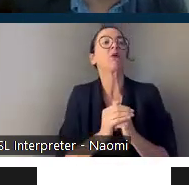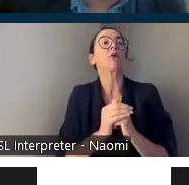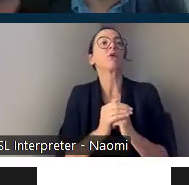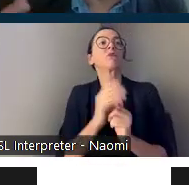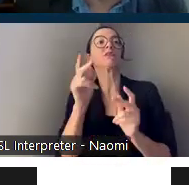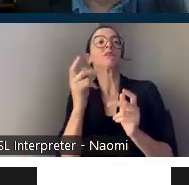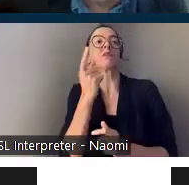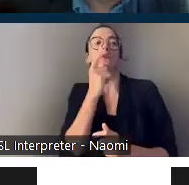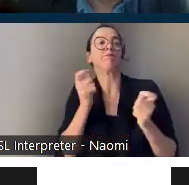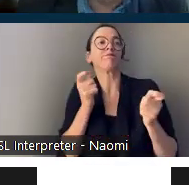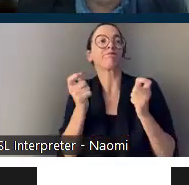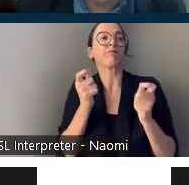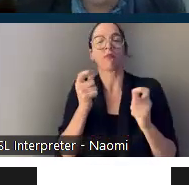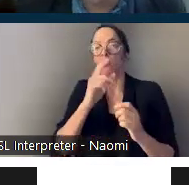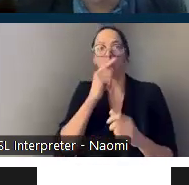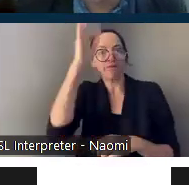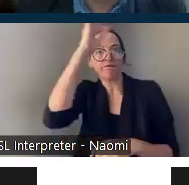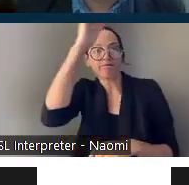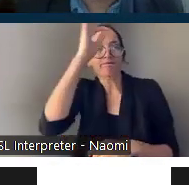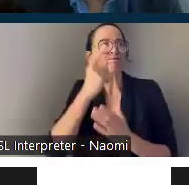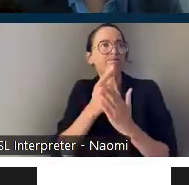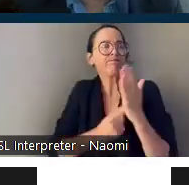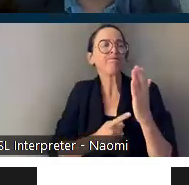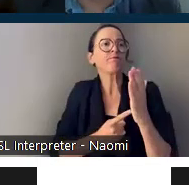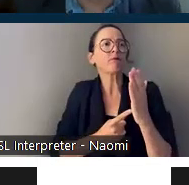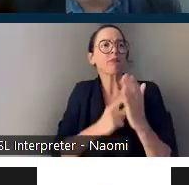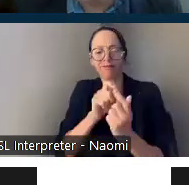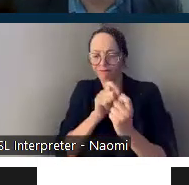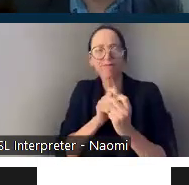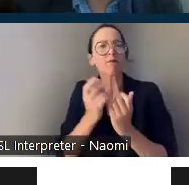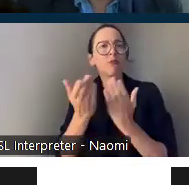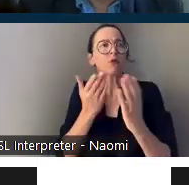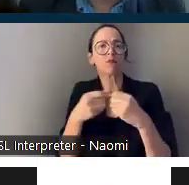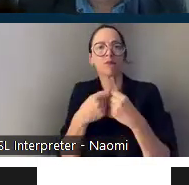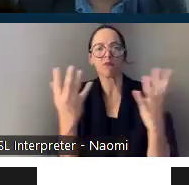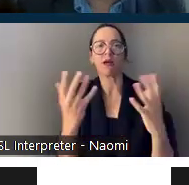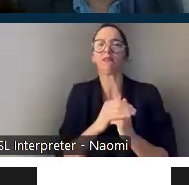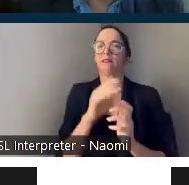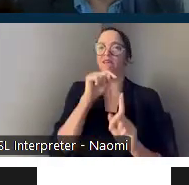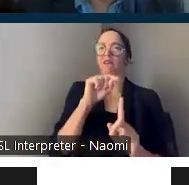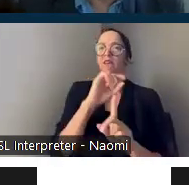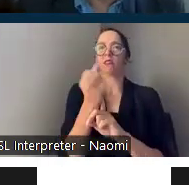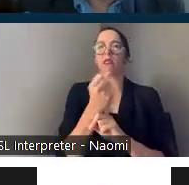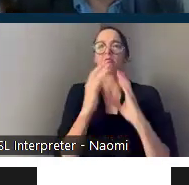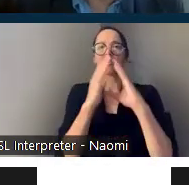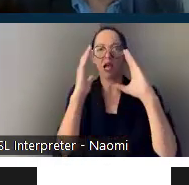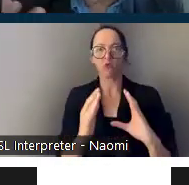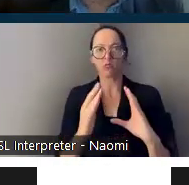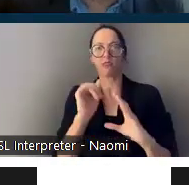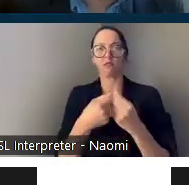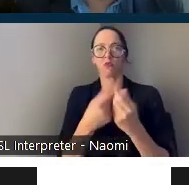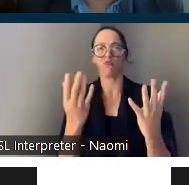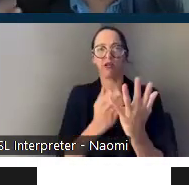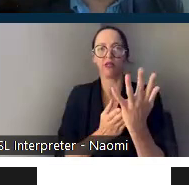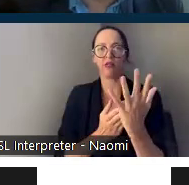in terms of a certain service. And in this case, housing is provided through, or is